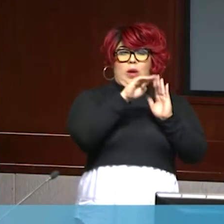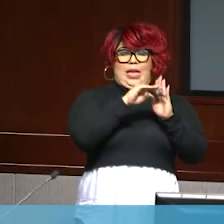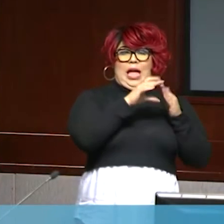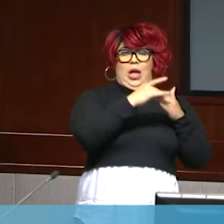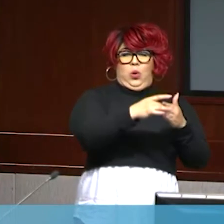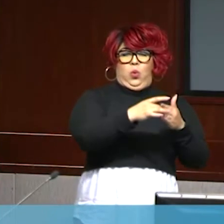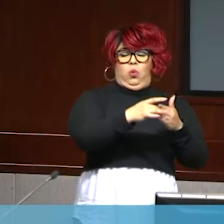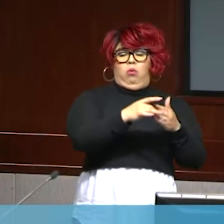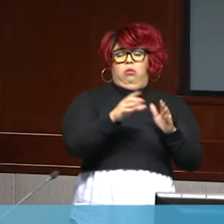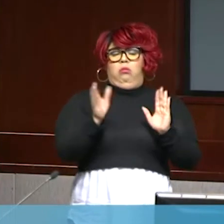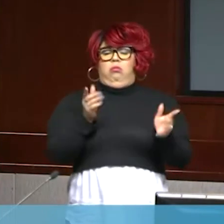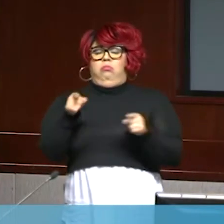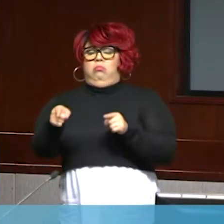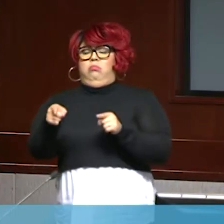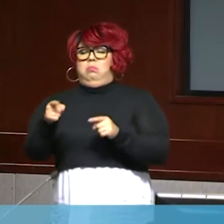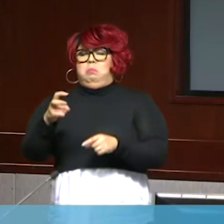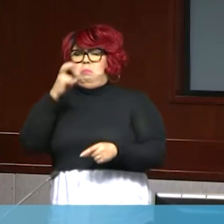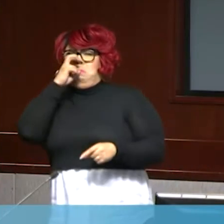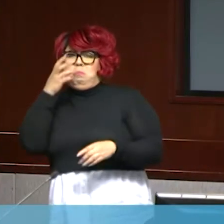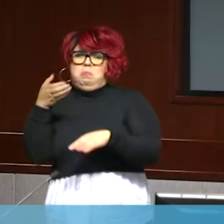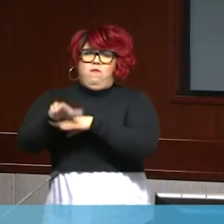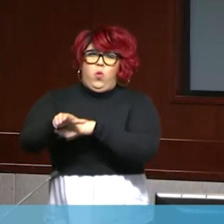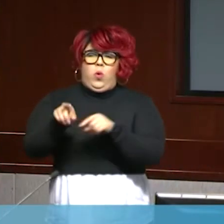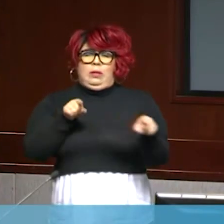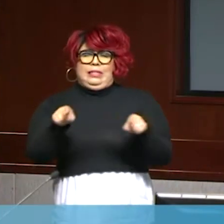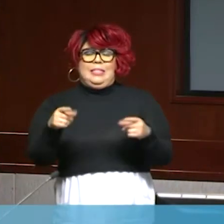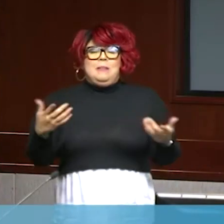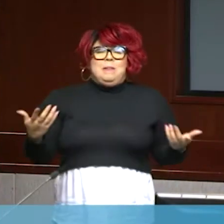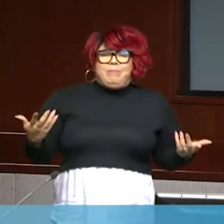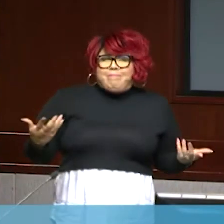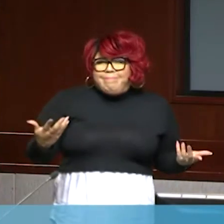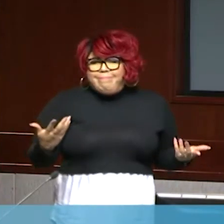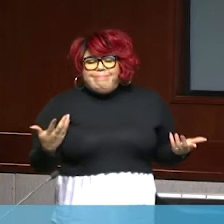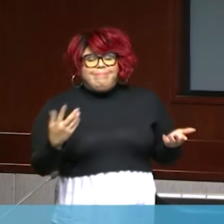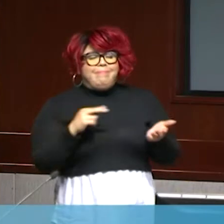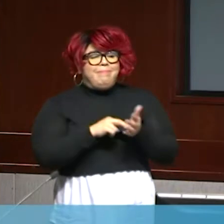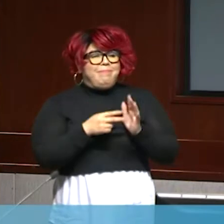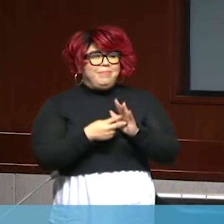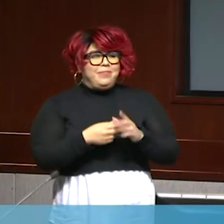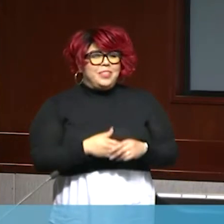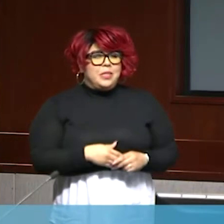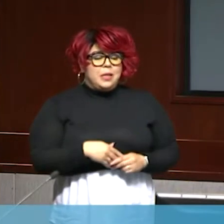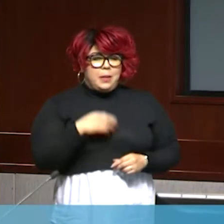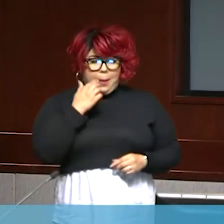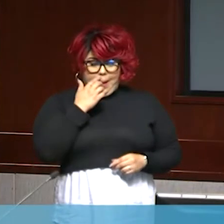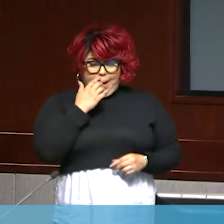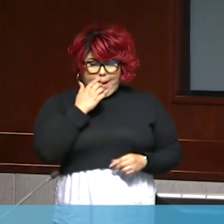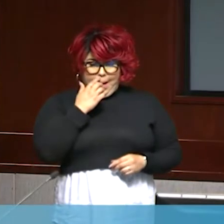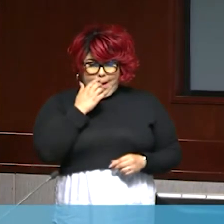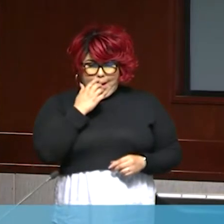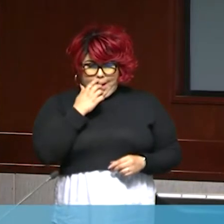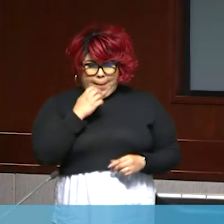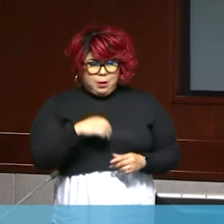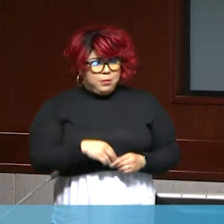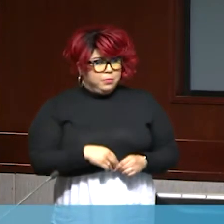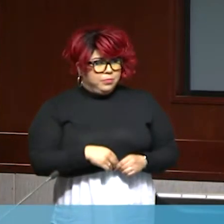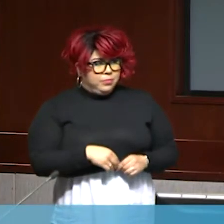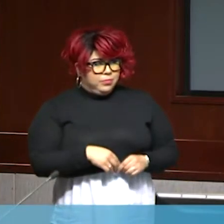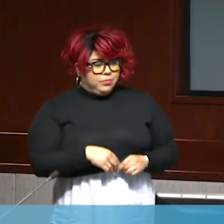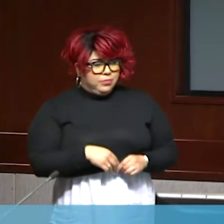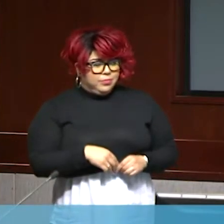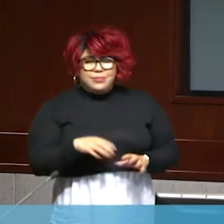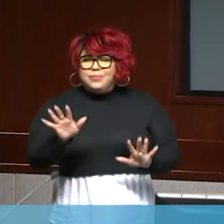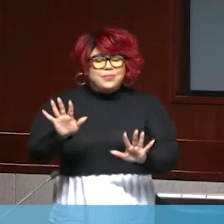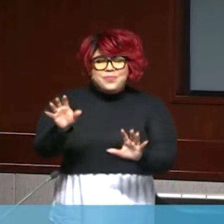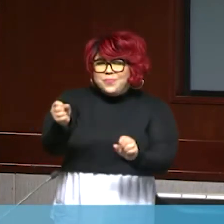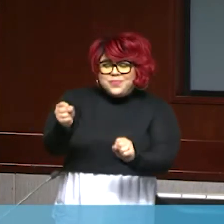given us a clear threshold on when it would pretty much depending on the question.